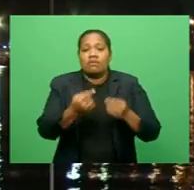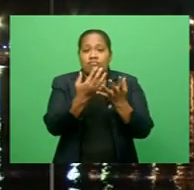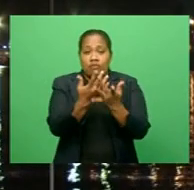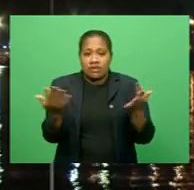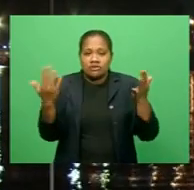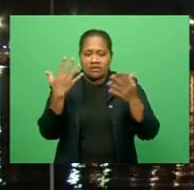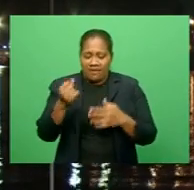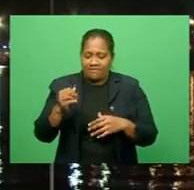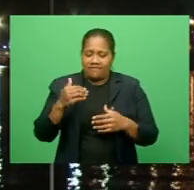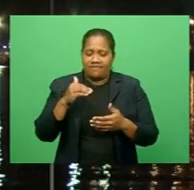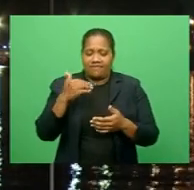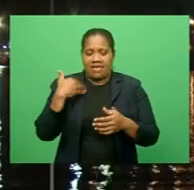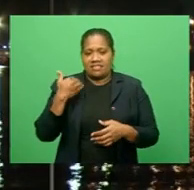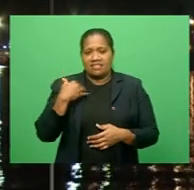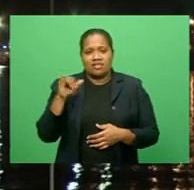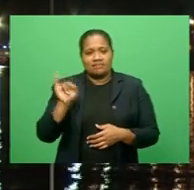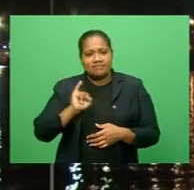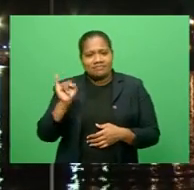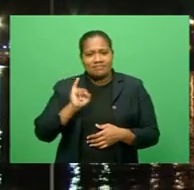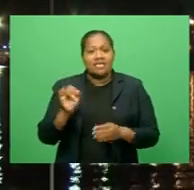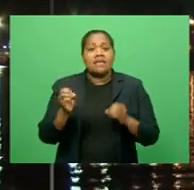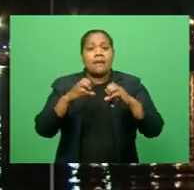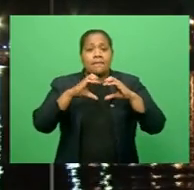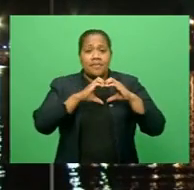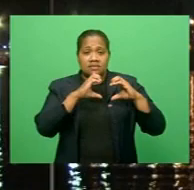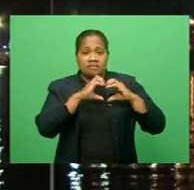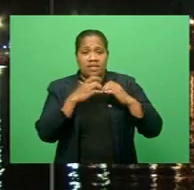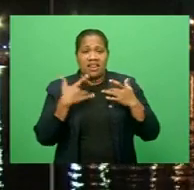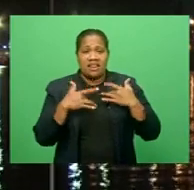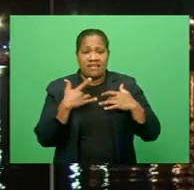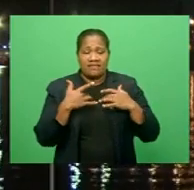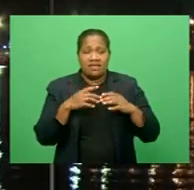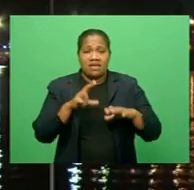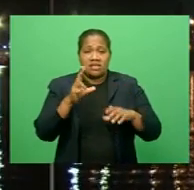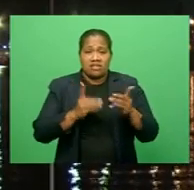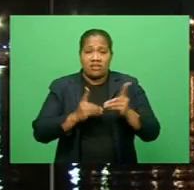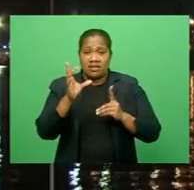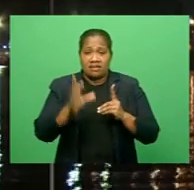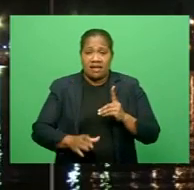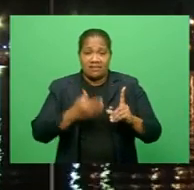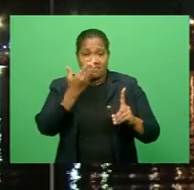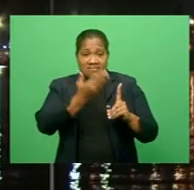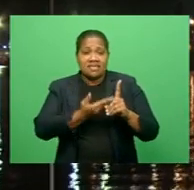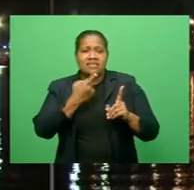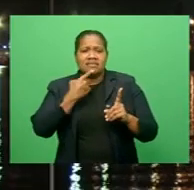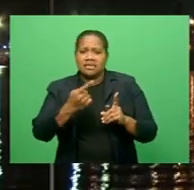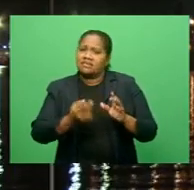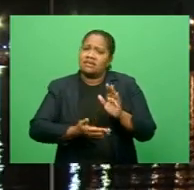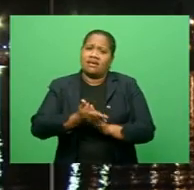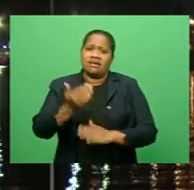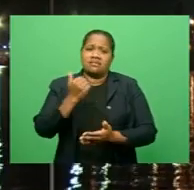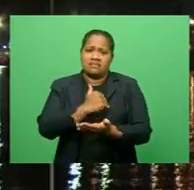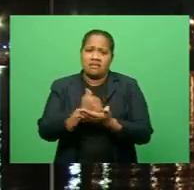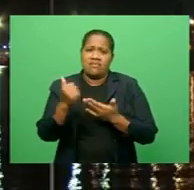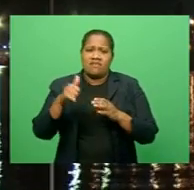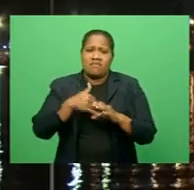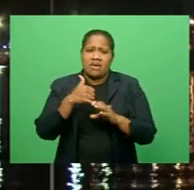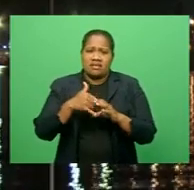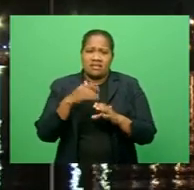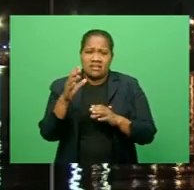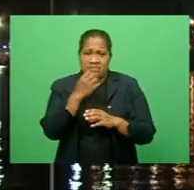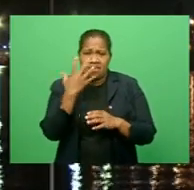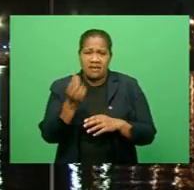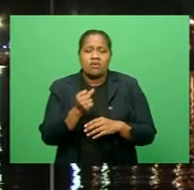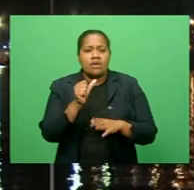insurance. BSP Life Managing Director Michael Navola says the highest number of medical claims they have is from people between the ages